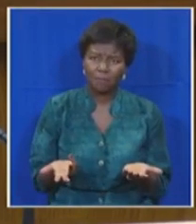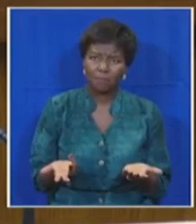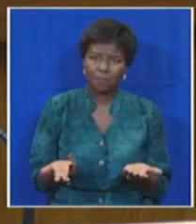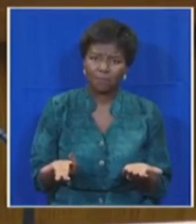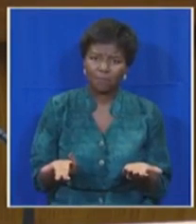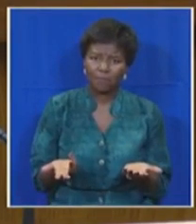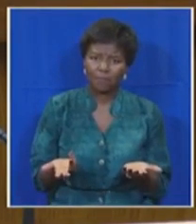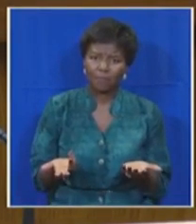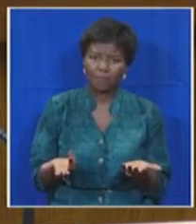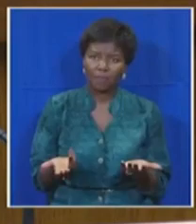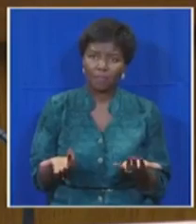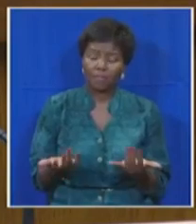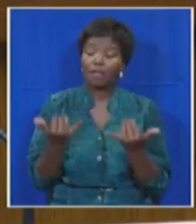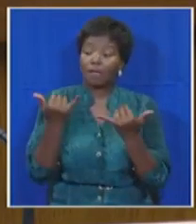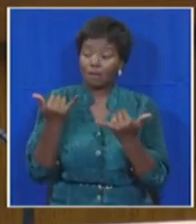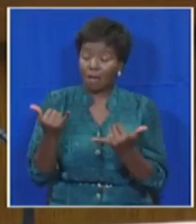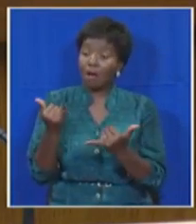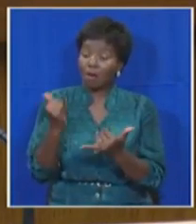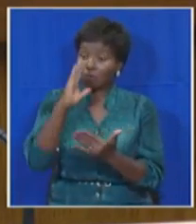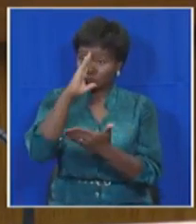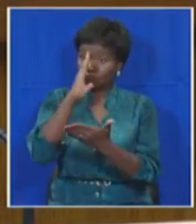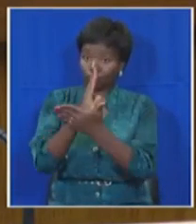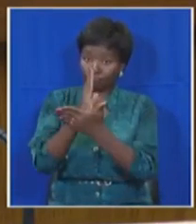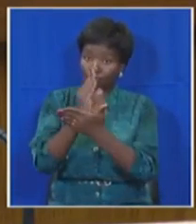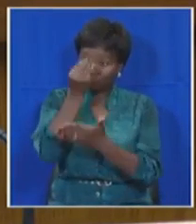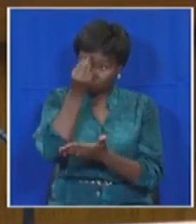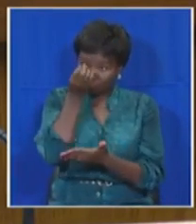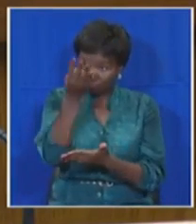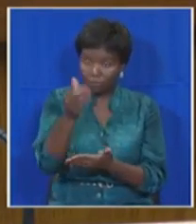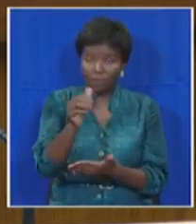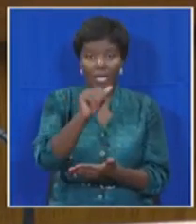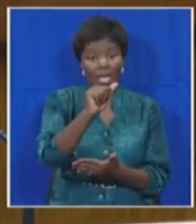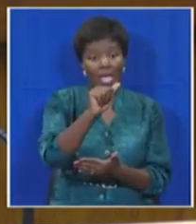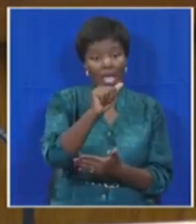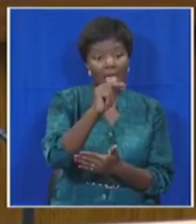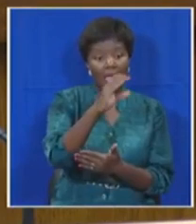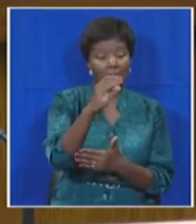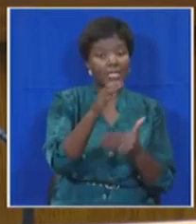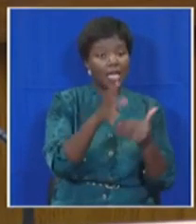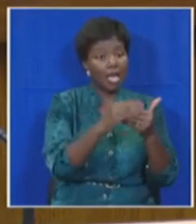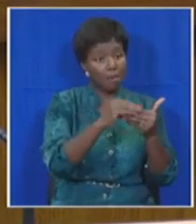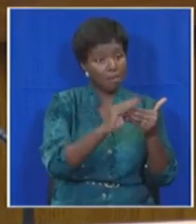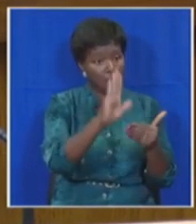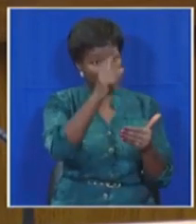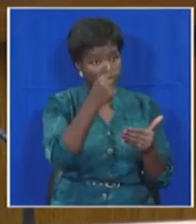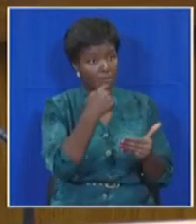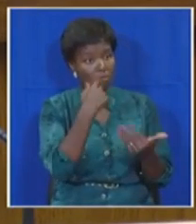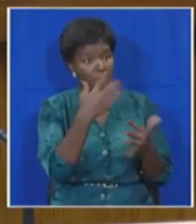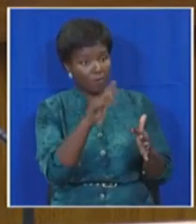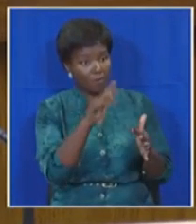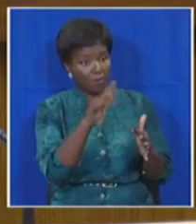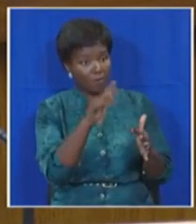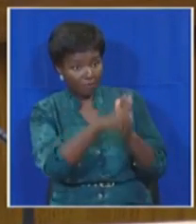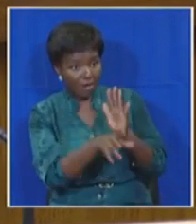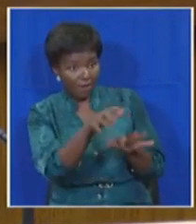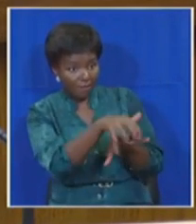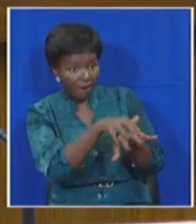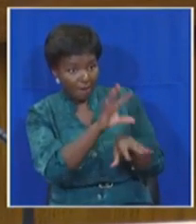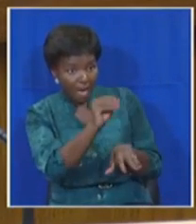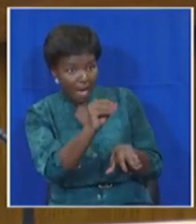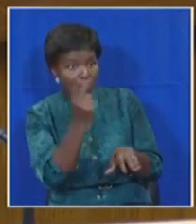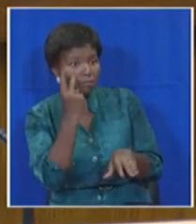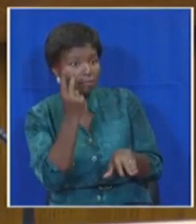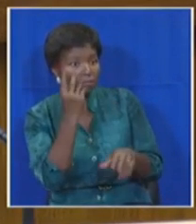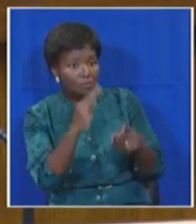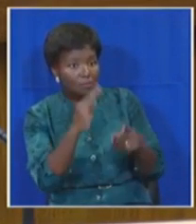I can guarantee you, if I now say ANC MPs, raise your hand if you didn't receive a farm. Raise your hand if you didn't